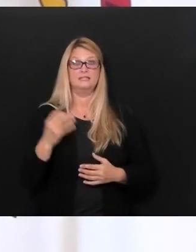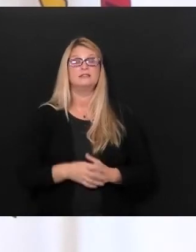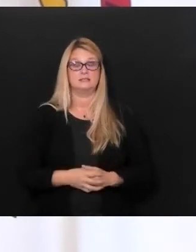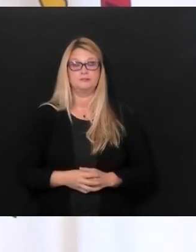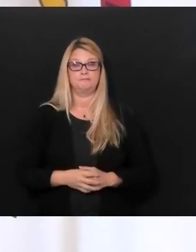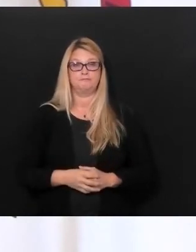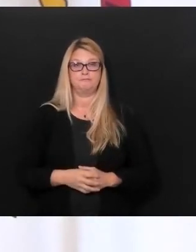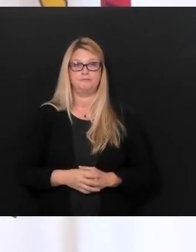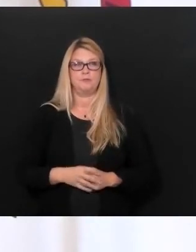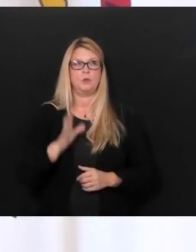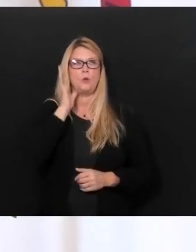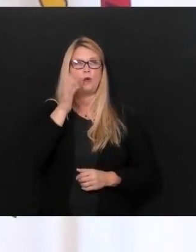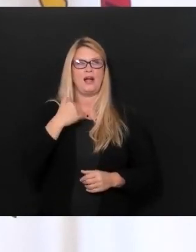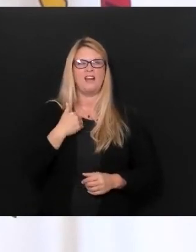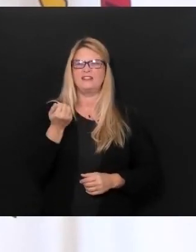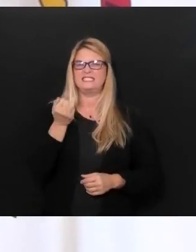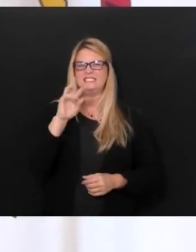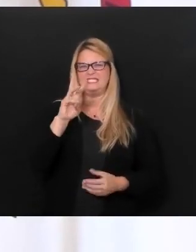be